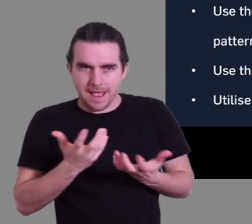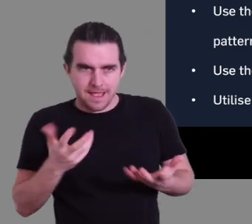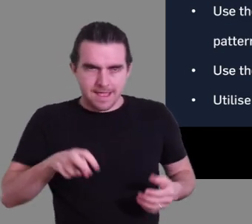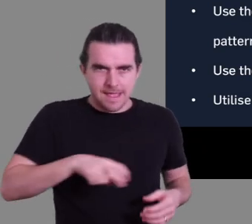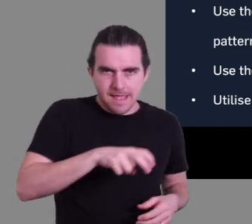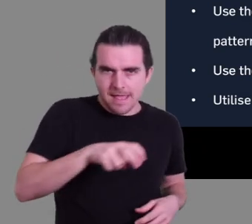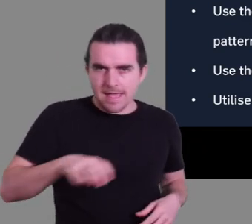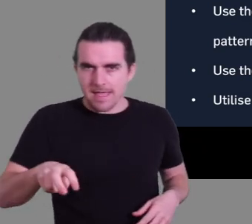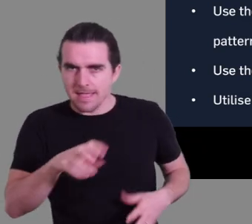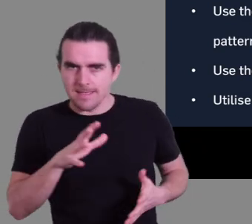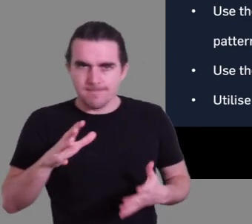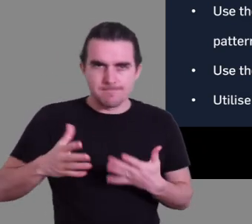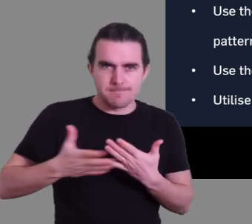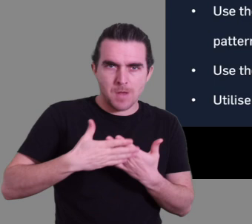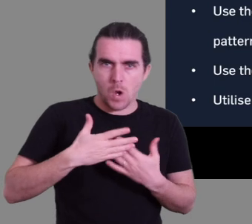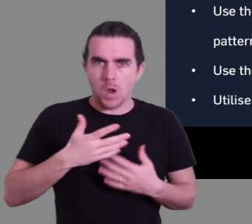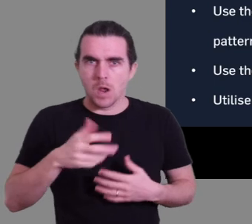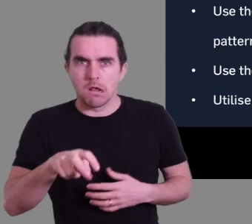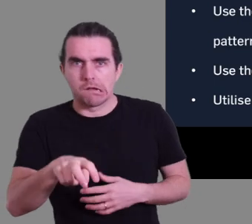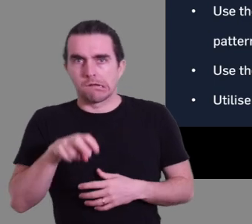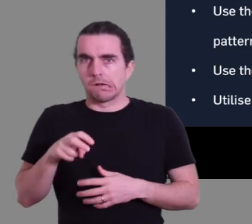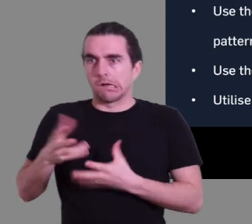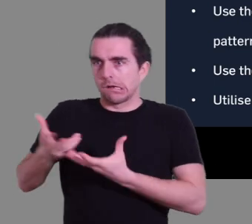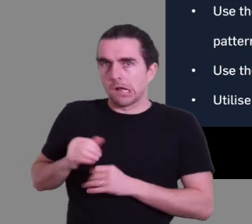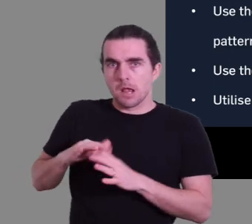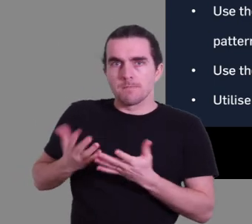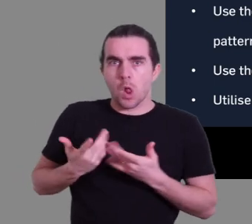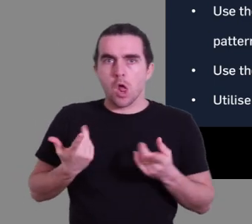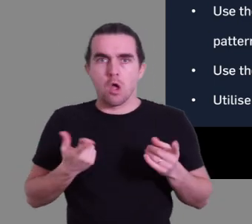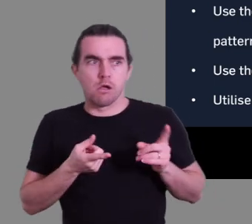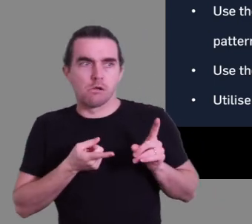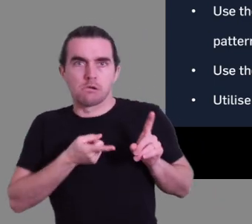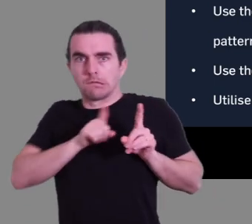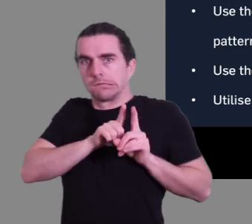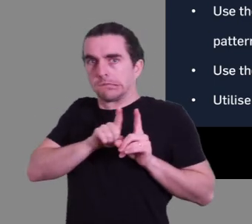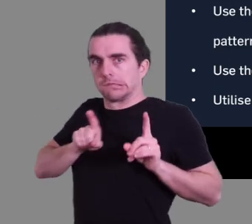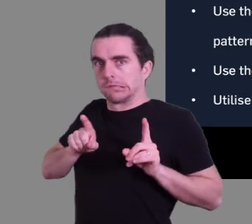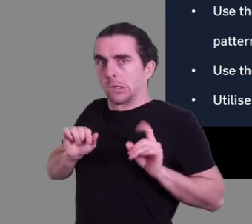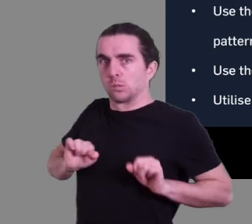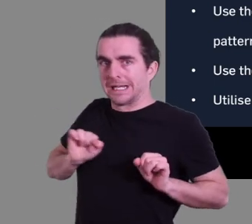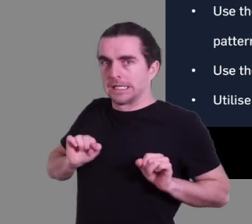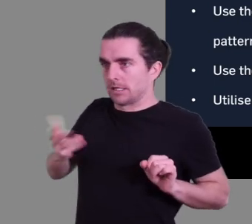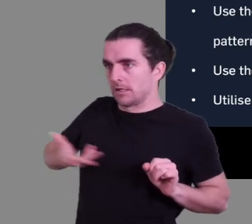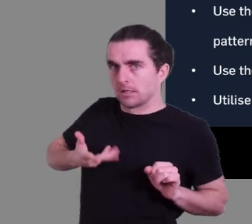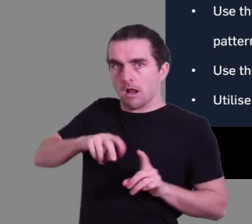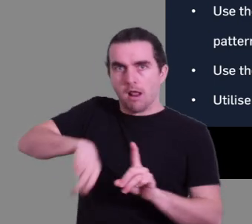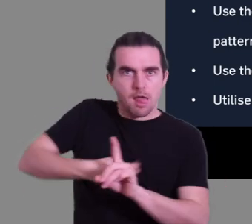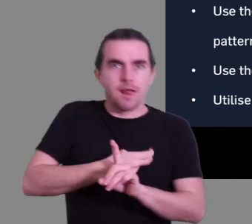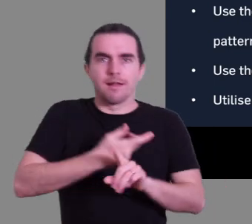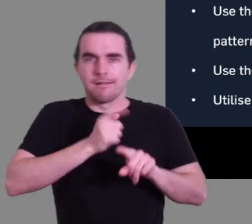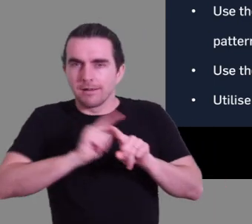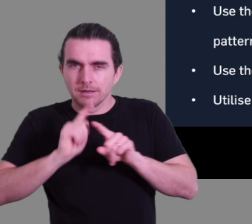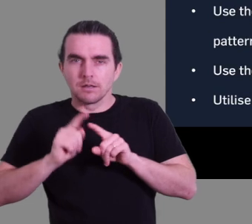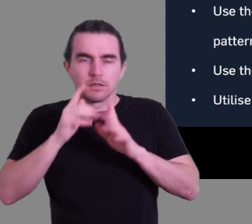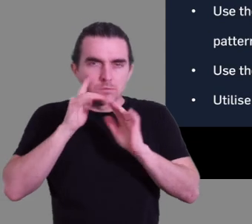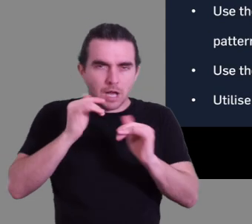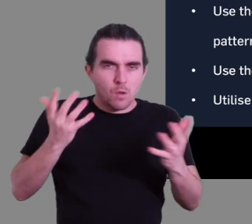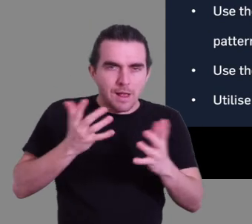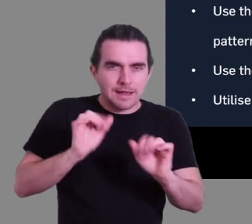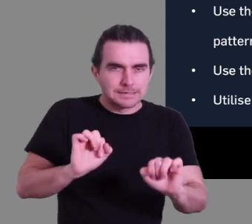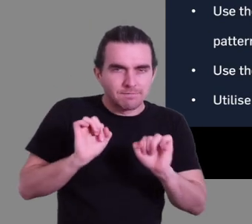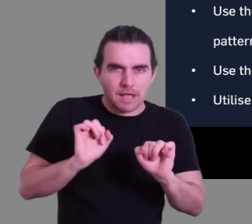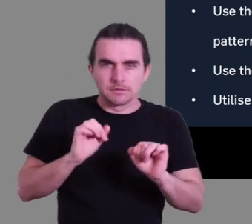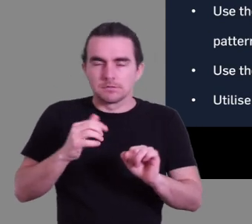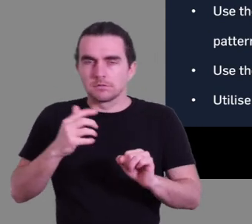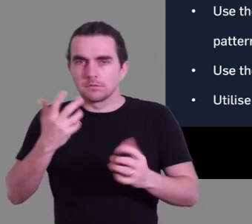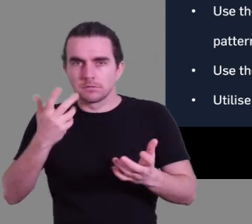positional skill, stay away from the ball more often on the shoulder of the defender, look for the spaces, check where your defender is,